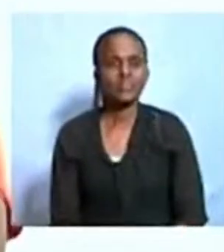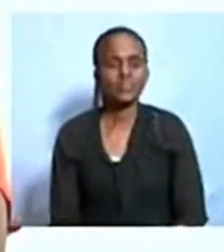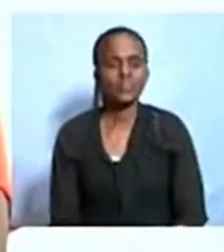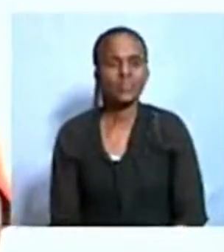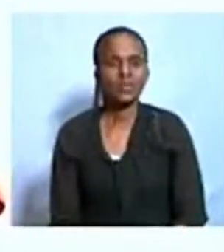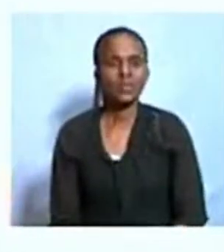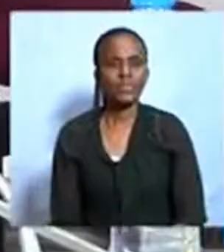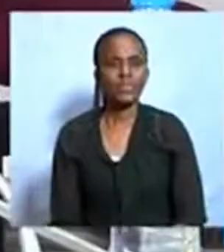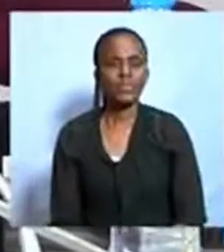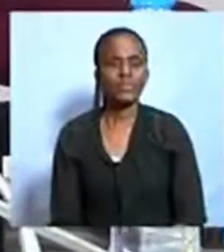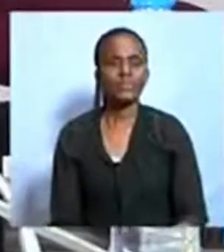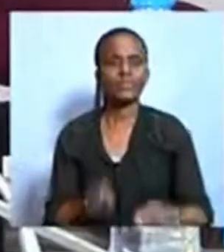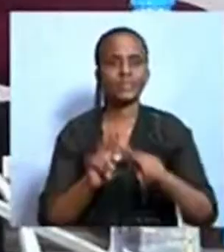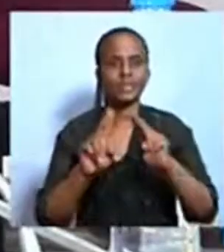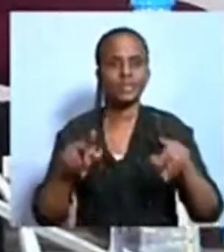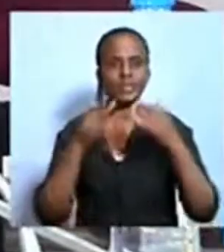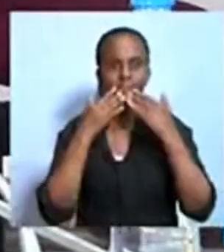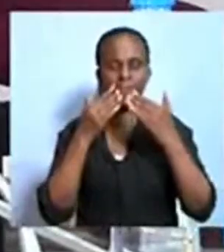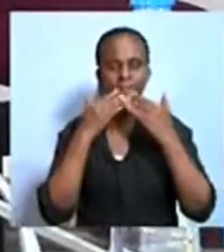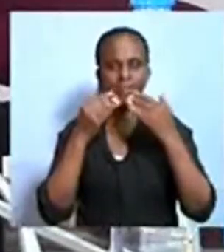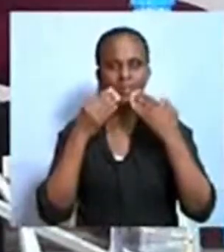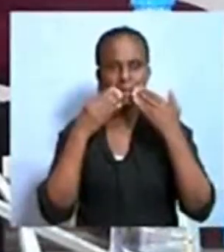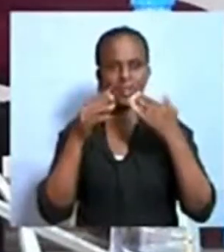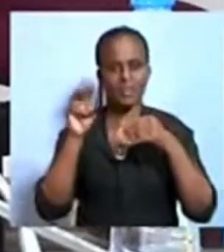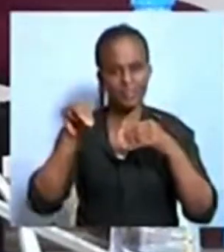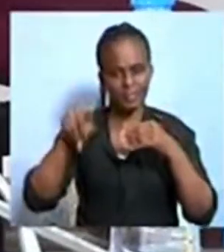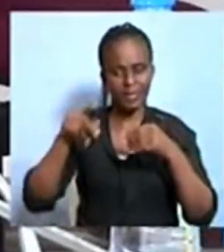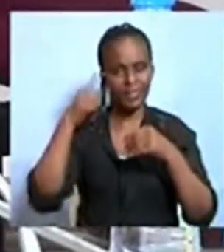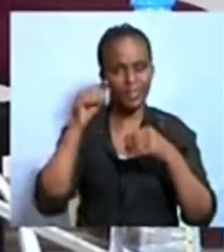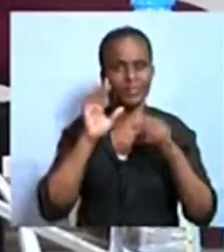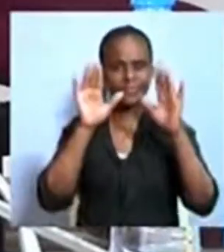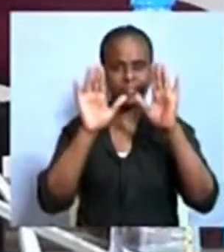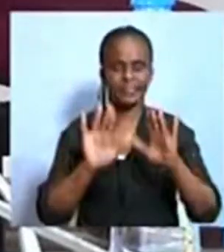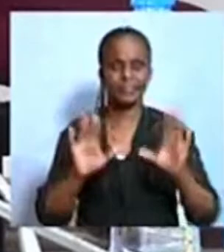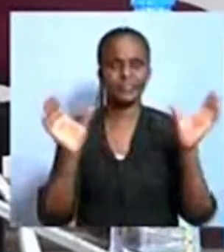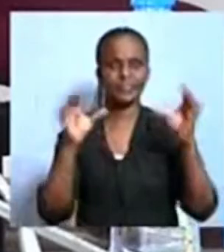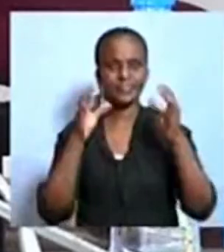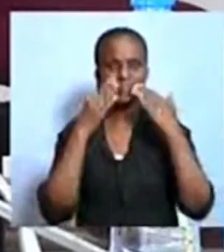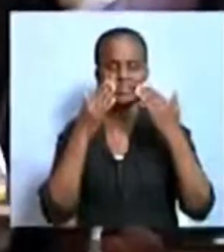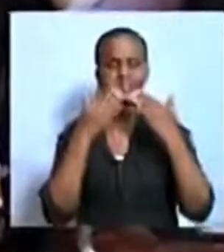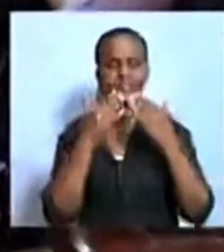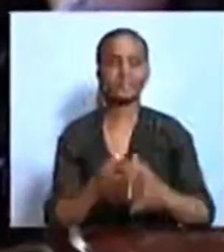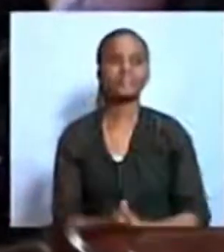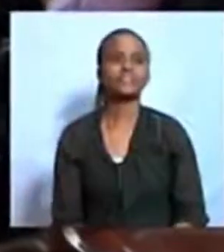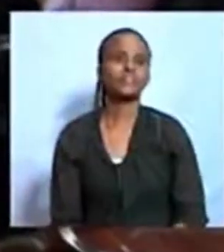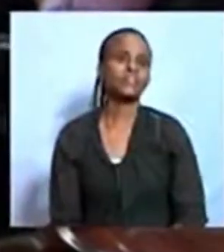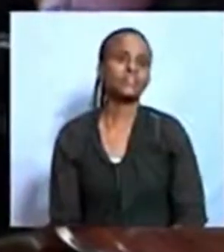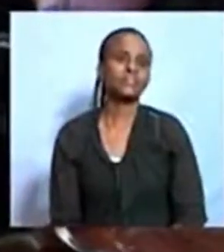Chair, thank you very much, and thank you to the members of this wonderful committee. Thank you.